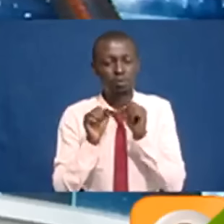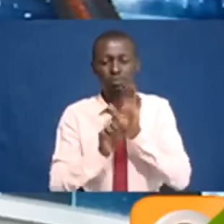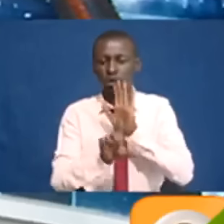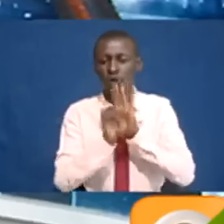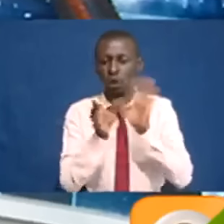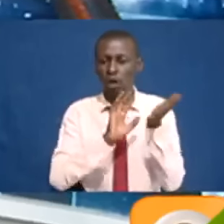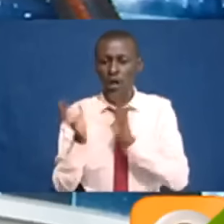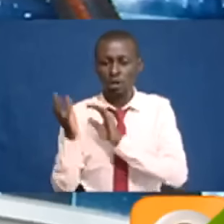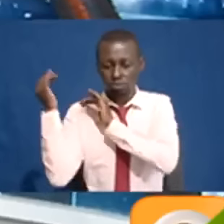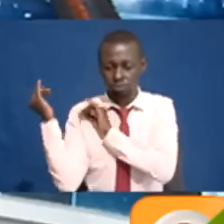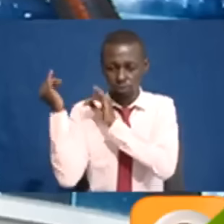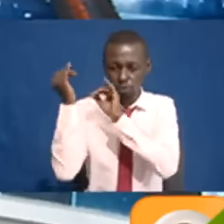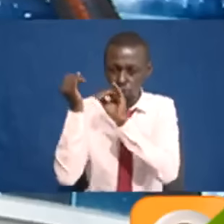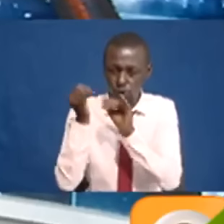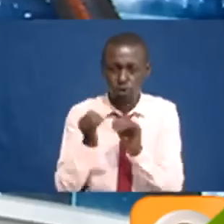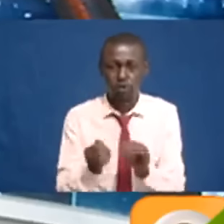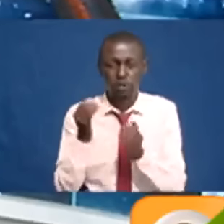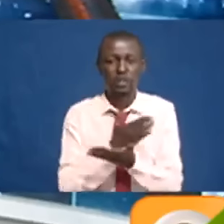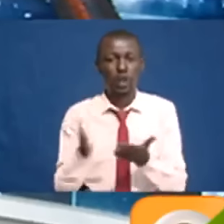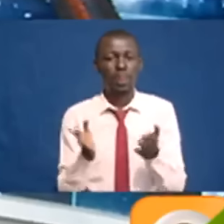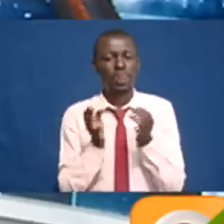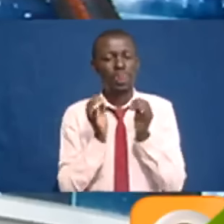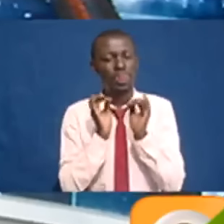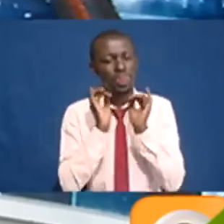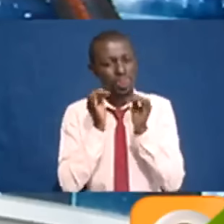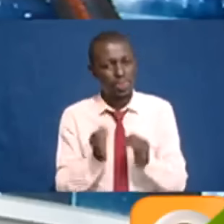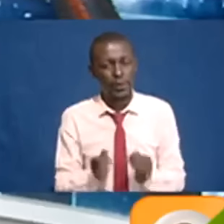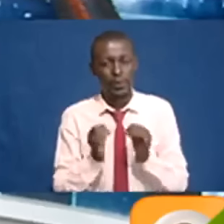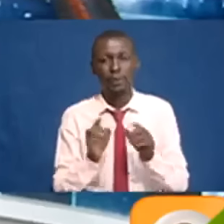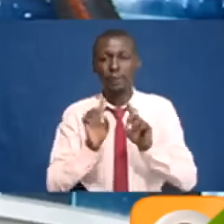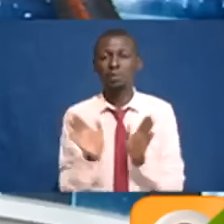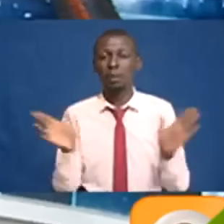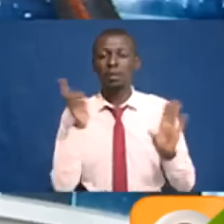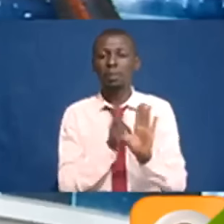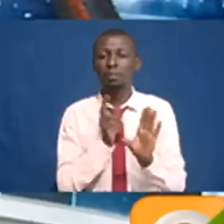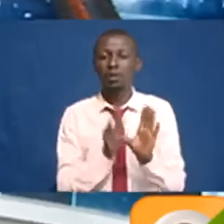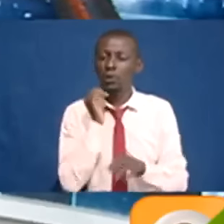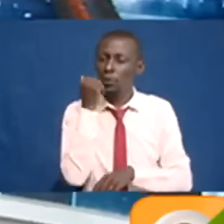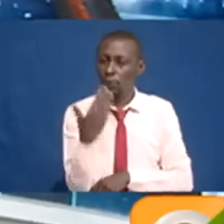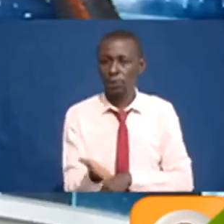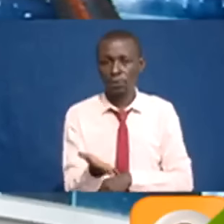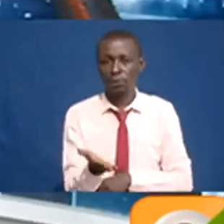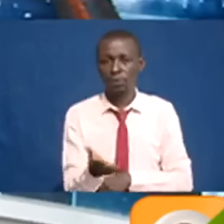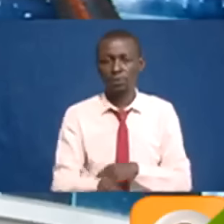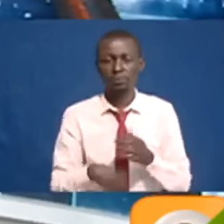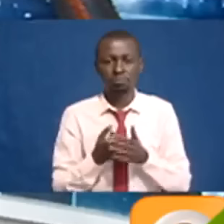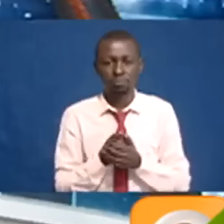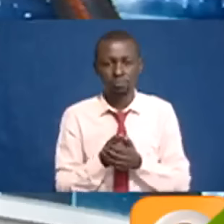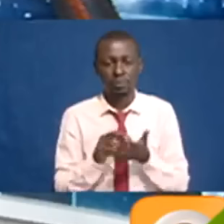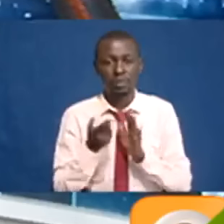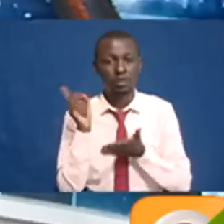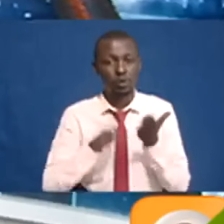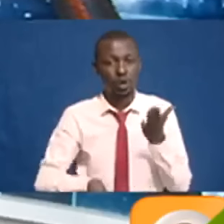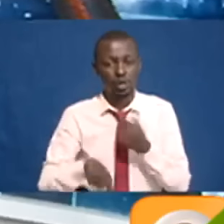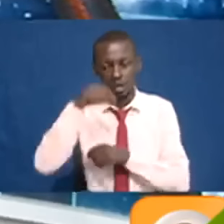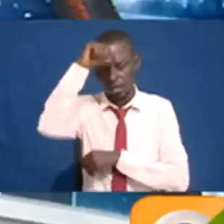by introducing new sections without conducting public participation on them. This now means that the